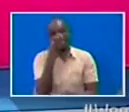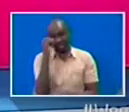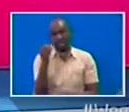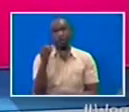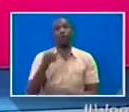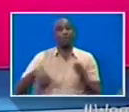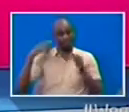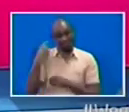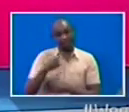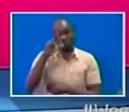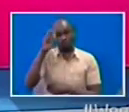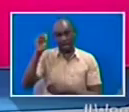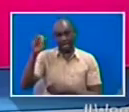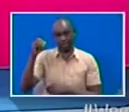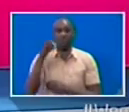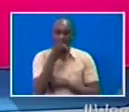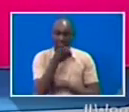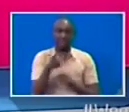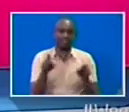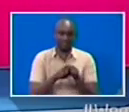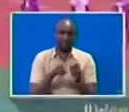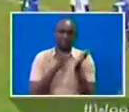FC at the same venue